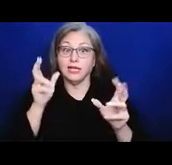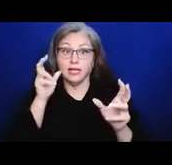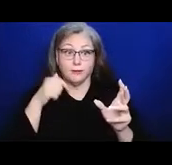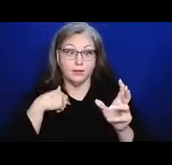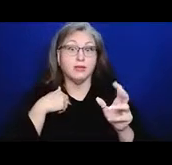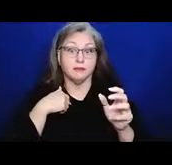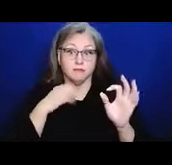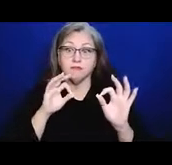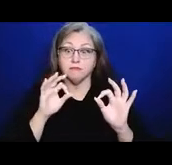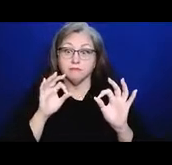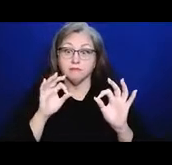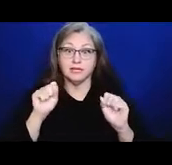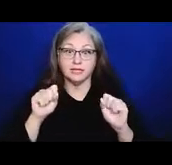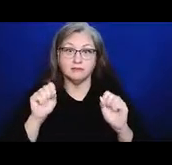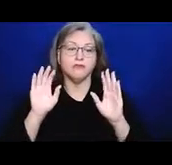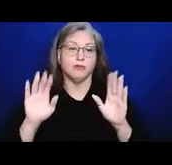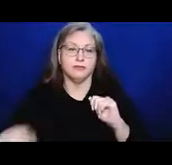me. Great.